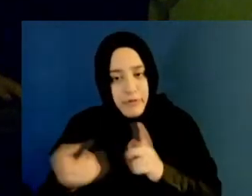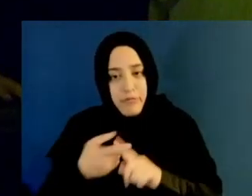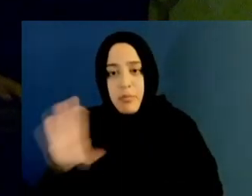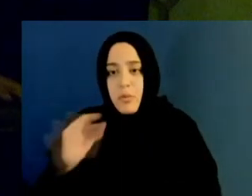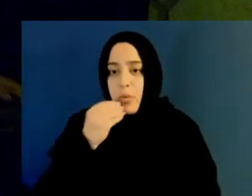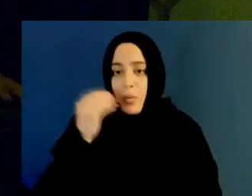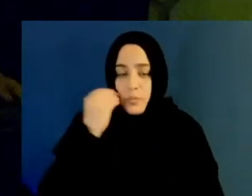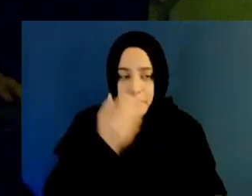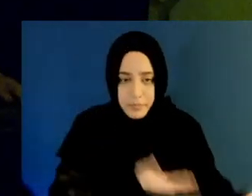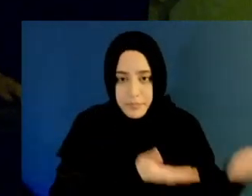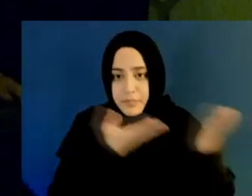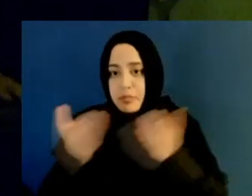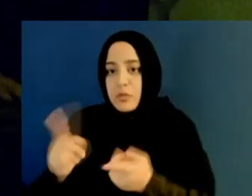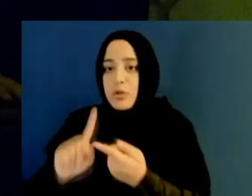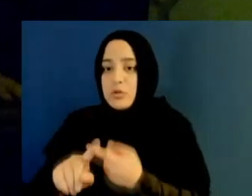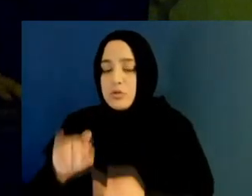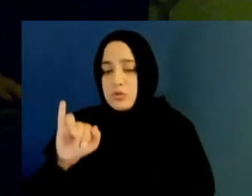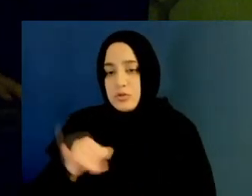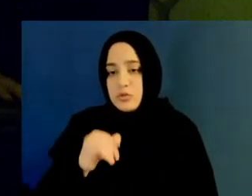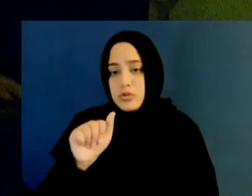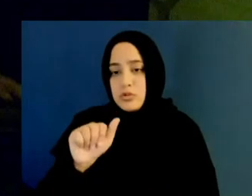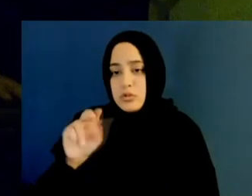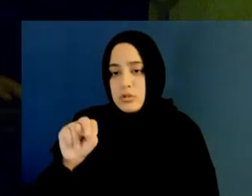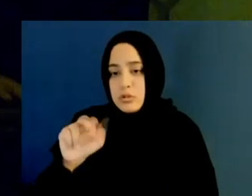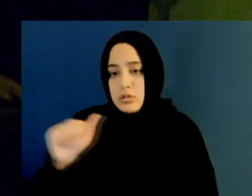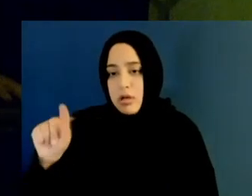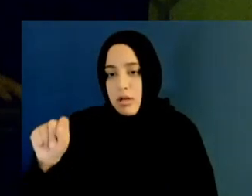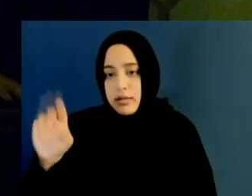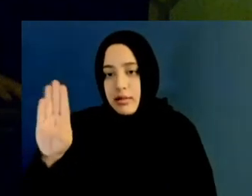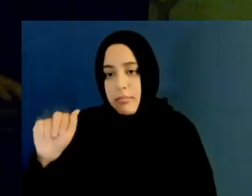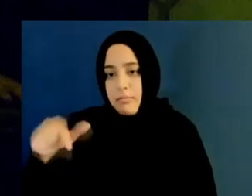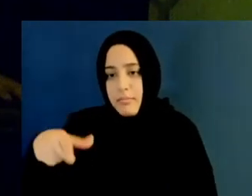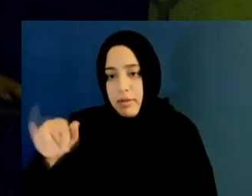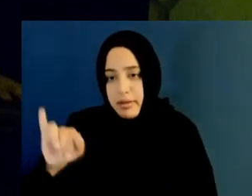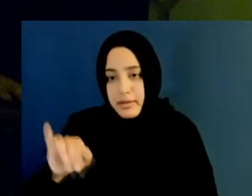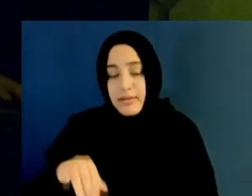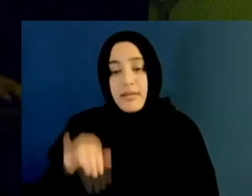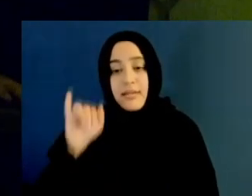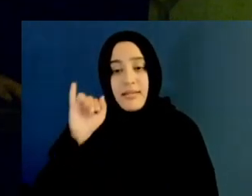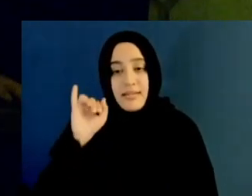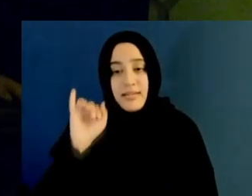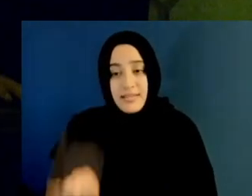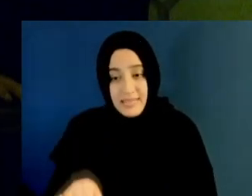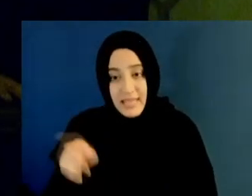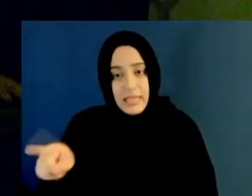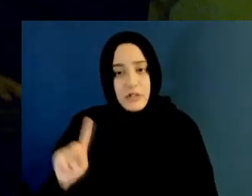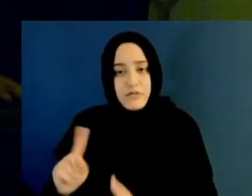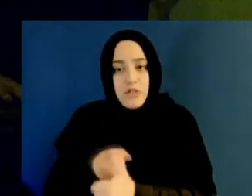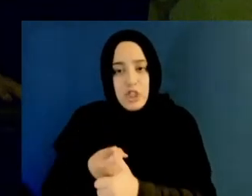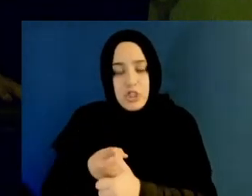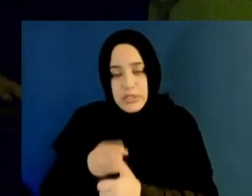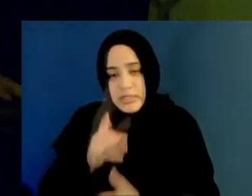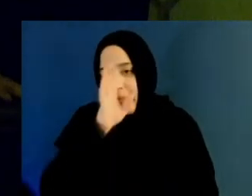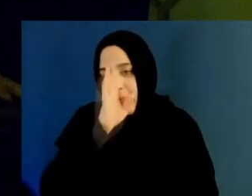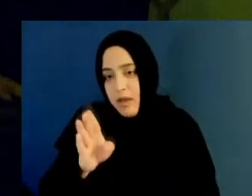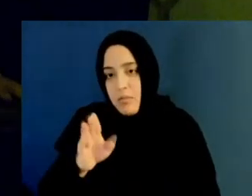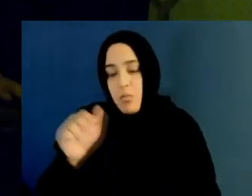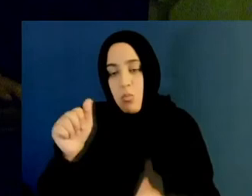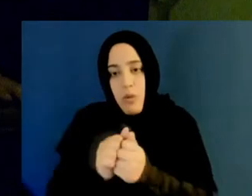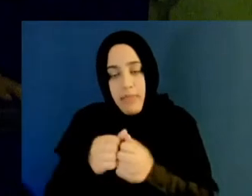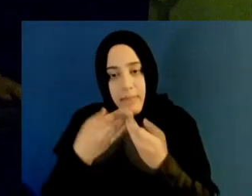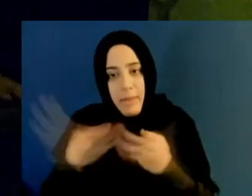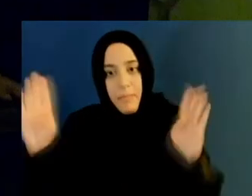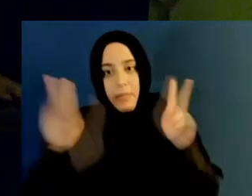Jannatul Baqi. This is the first Imam who was buried with a public janaza. Every other Imam, him had never had a